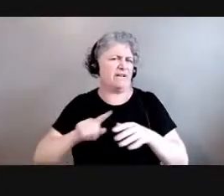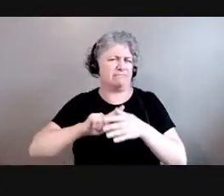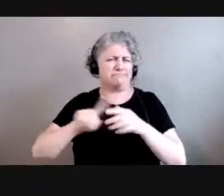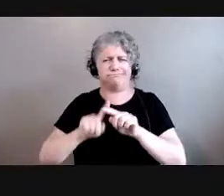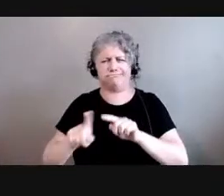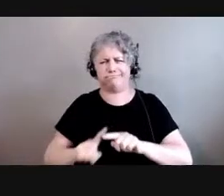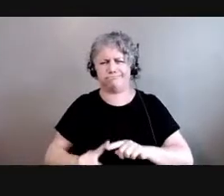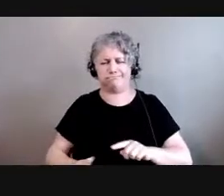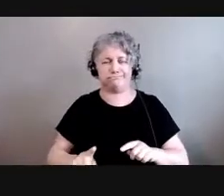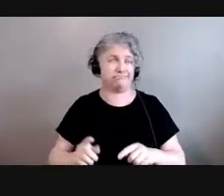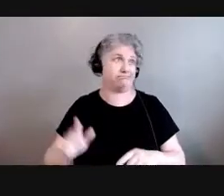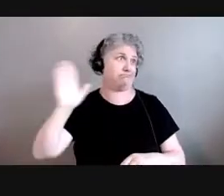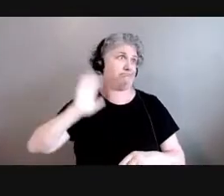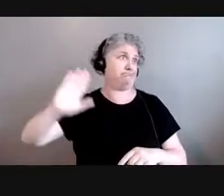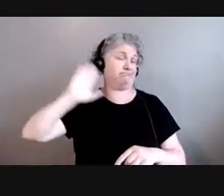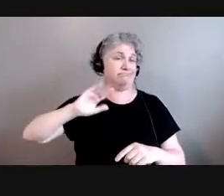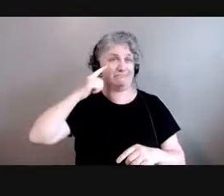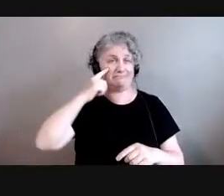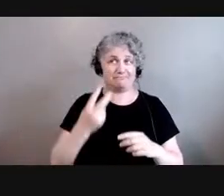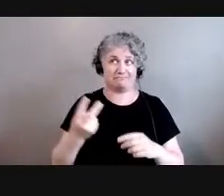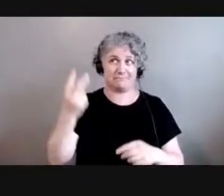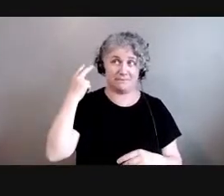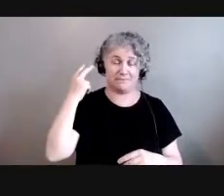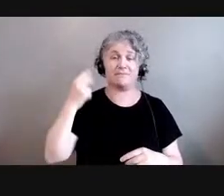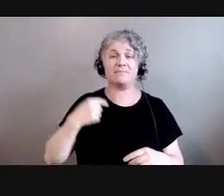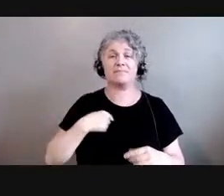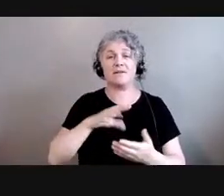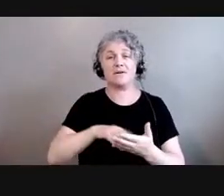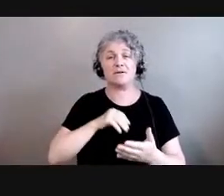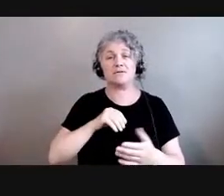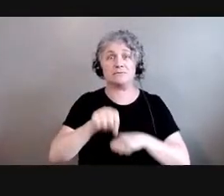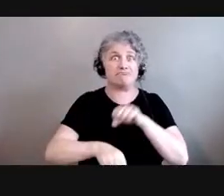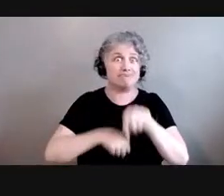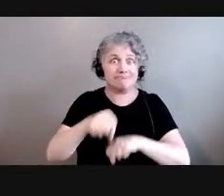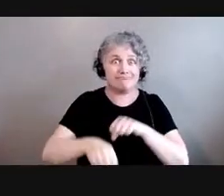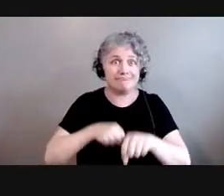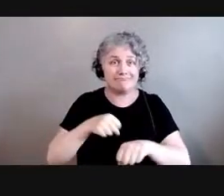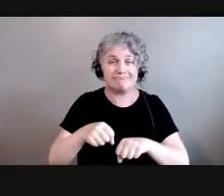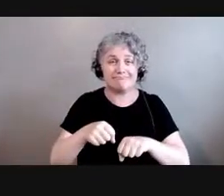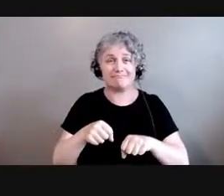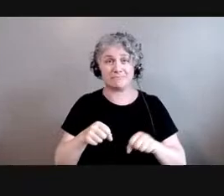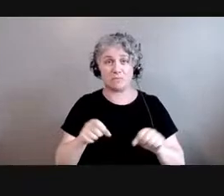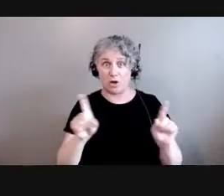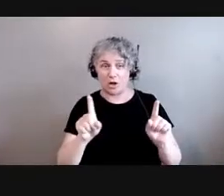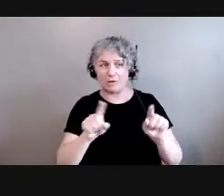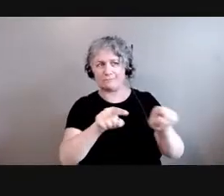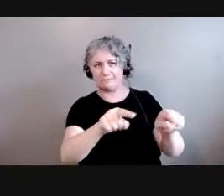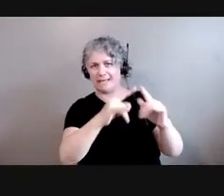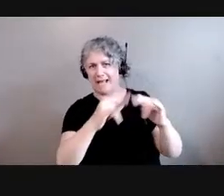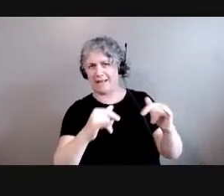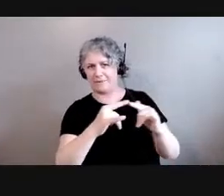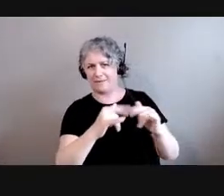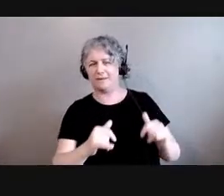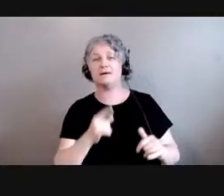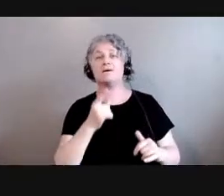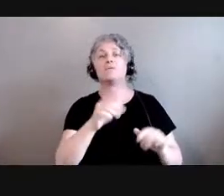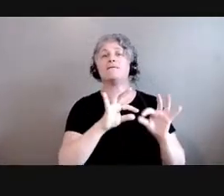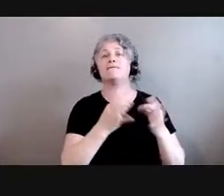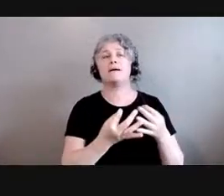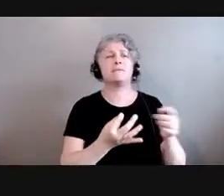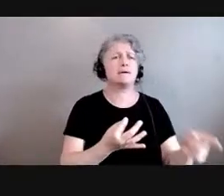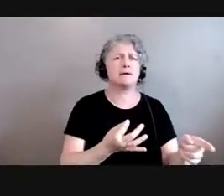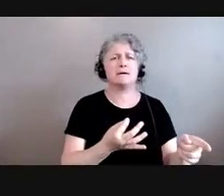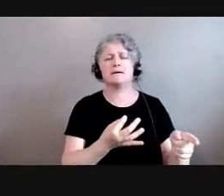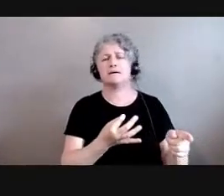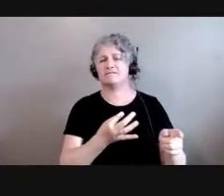earliest memories is of me learning to ride a bike when I was camping, and one family member or another was